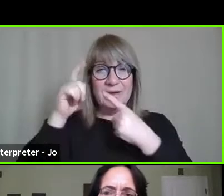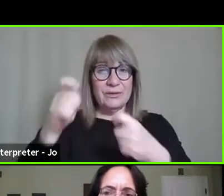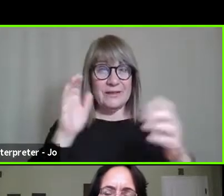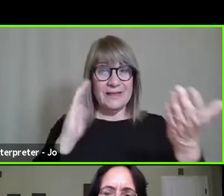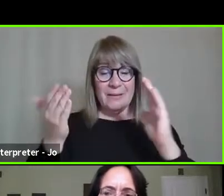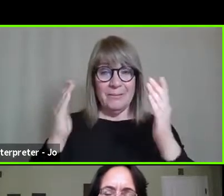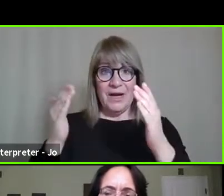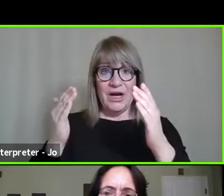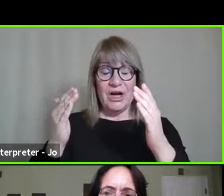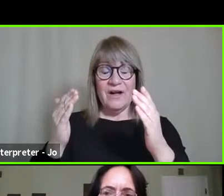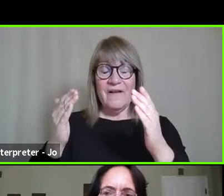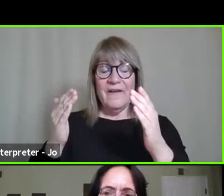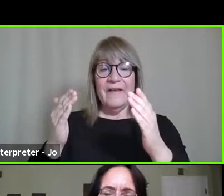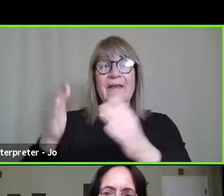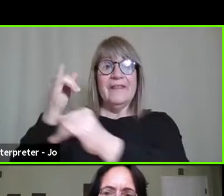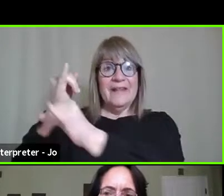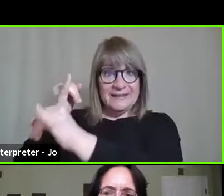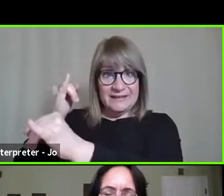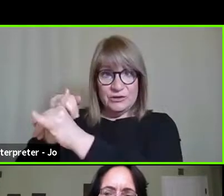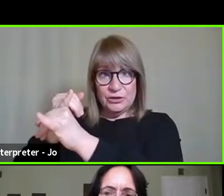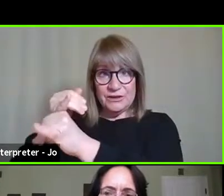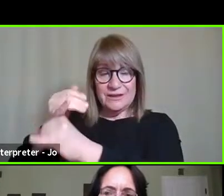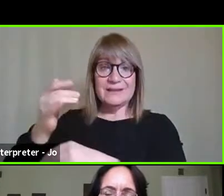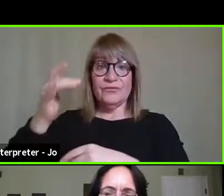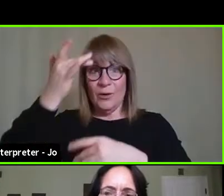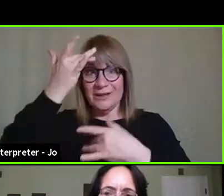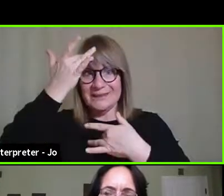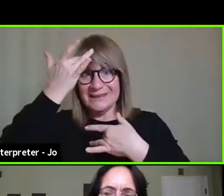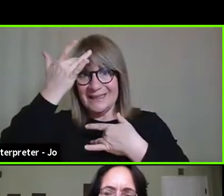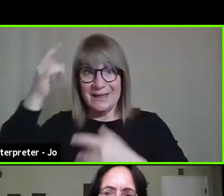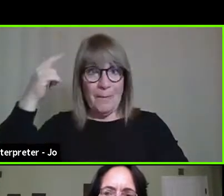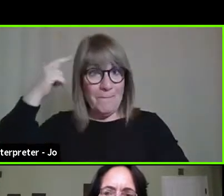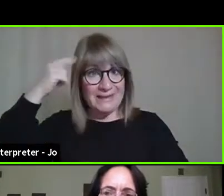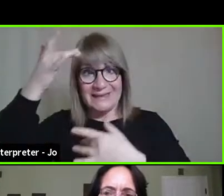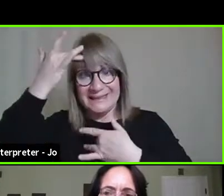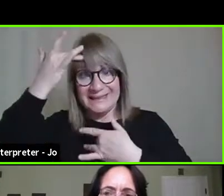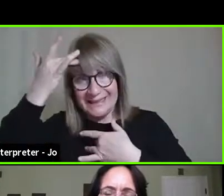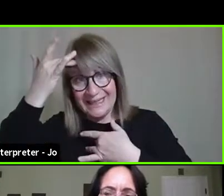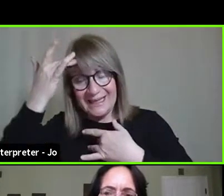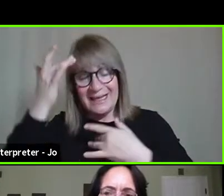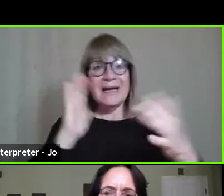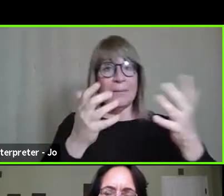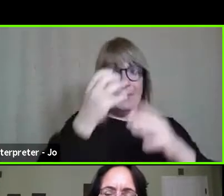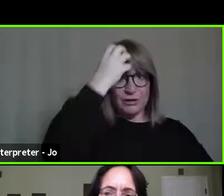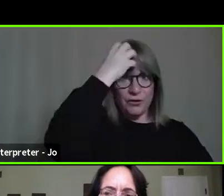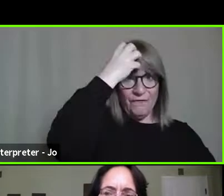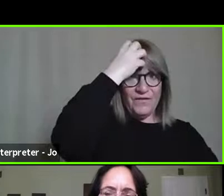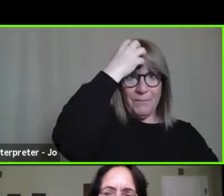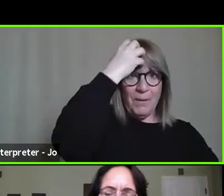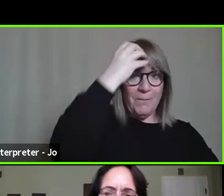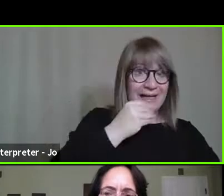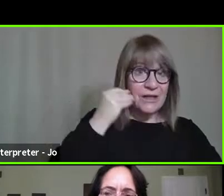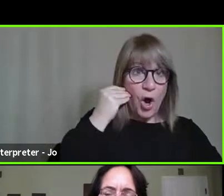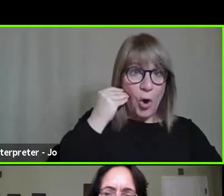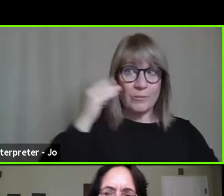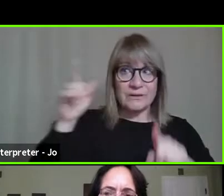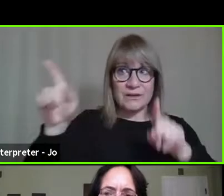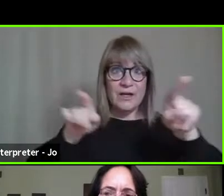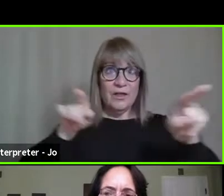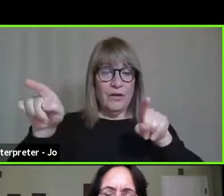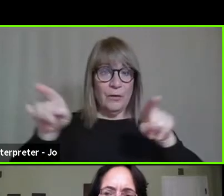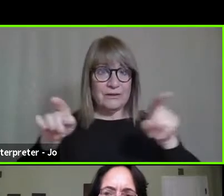that we talk a lot about is how that specific category doesn't um capture the experiences